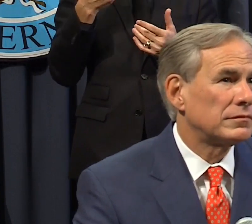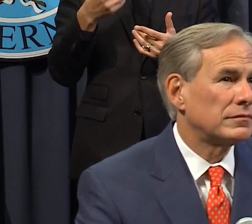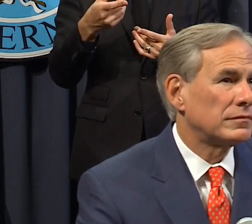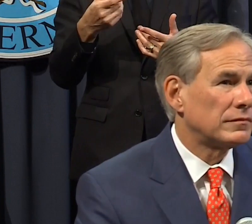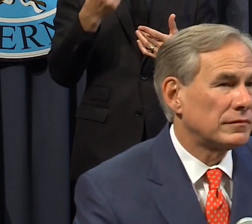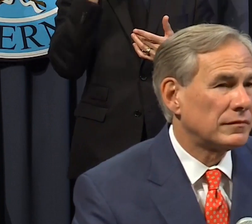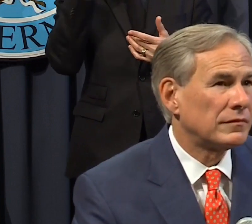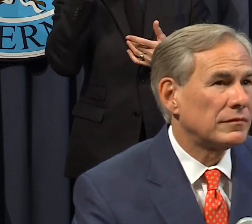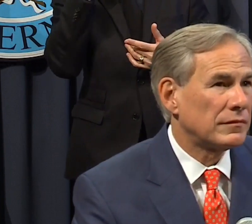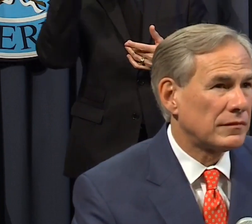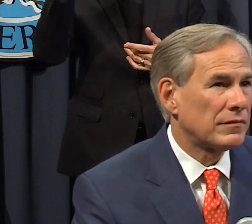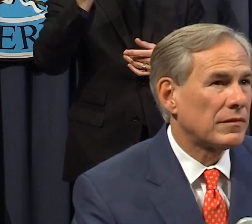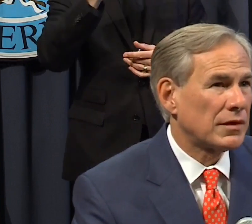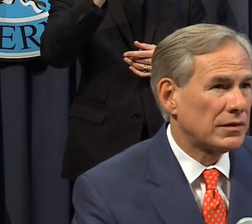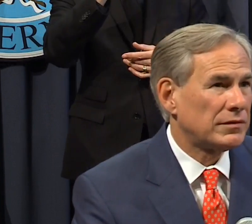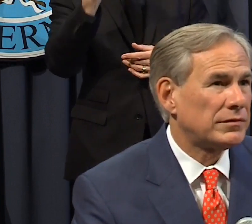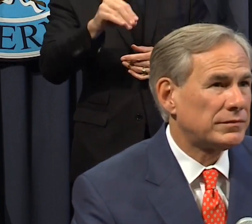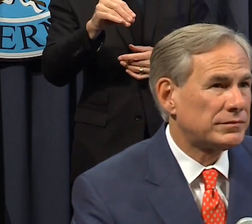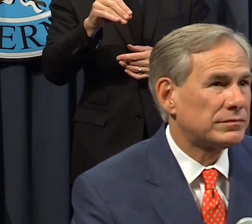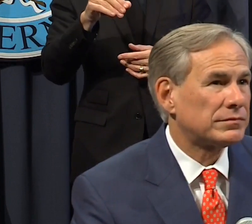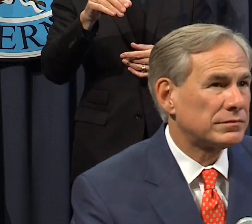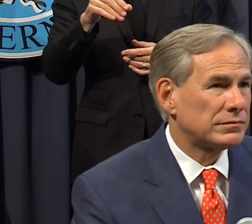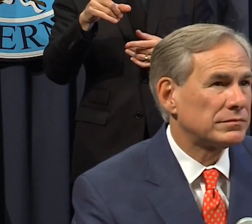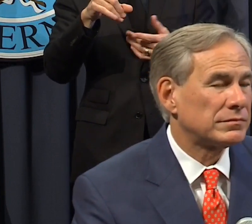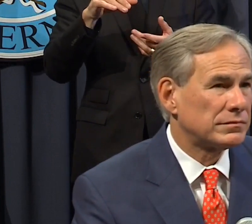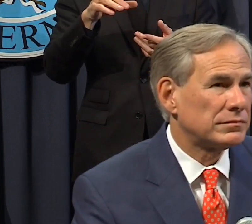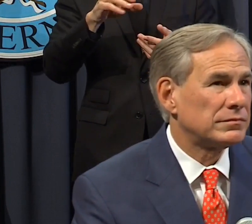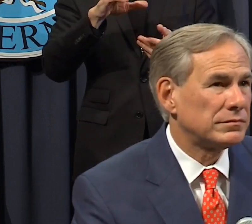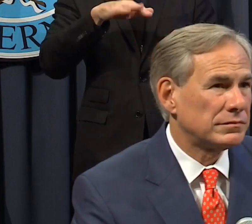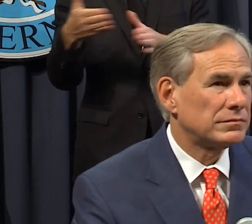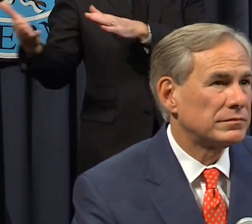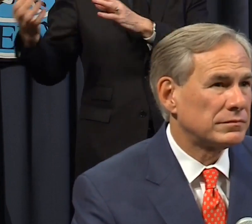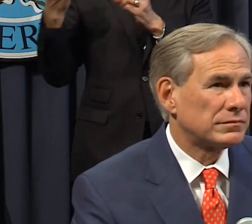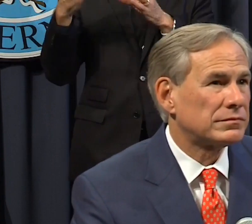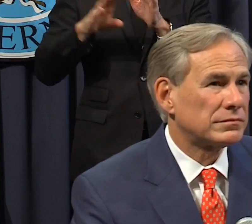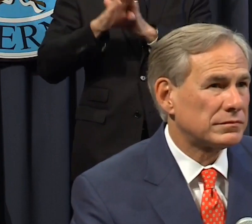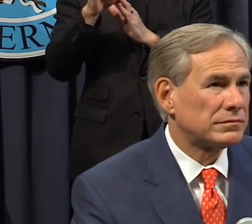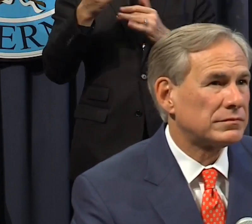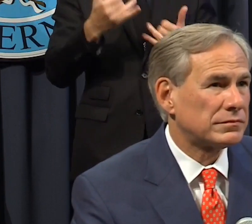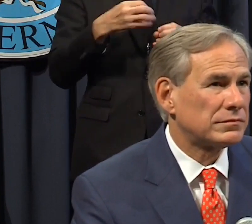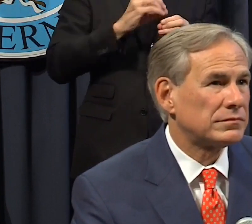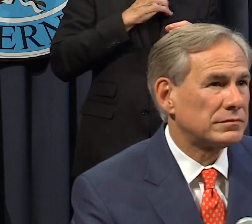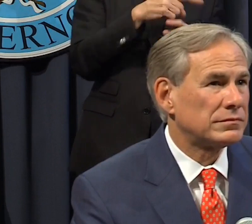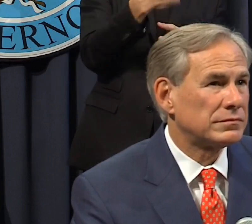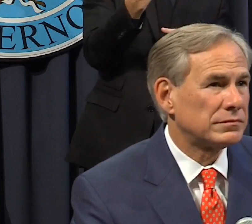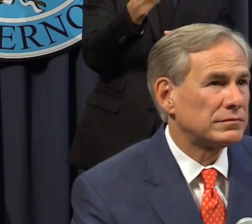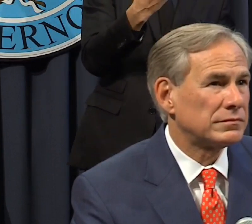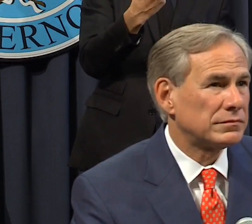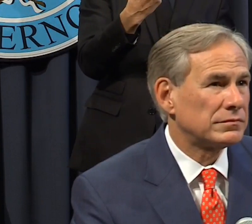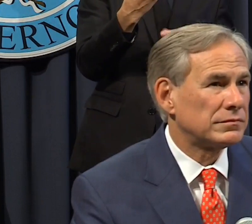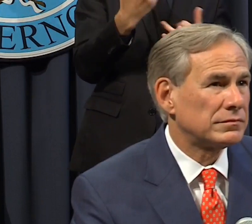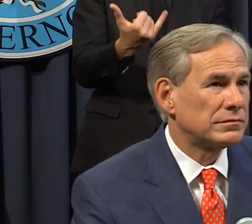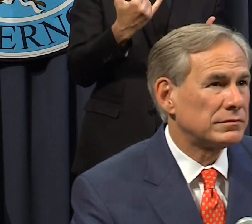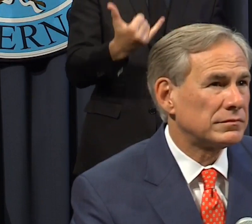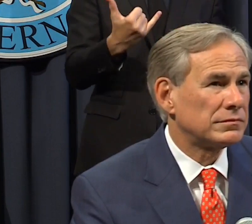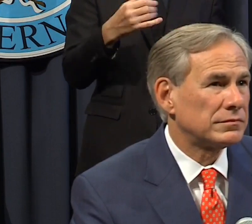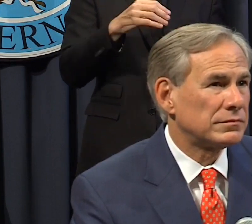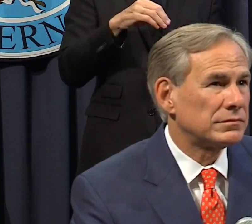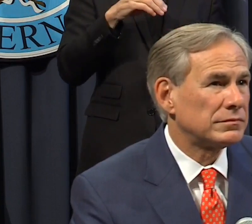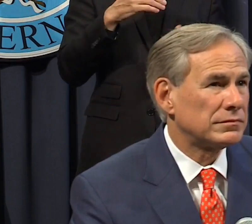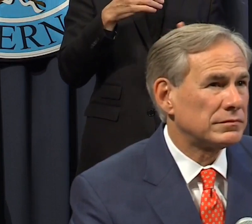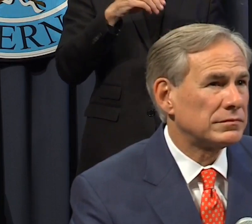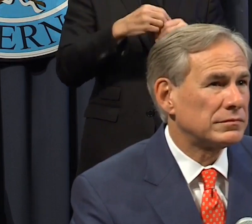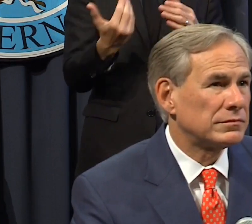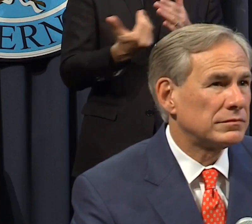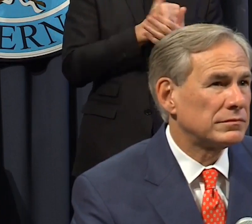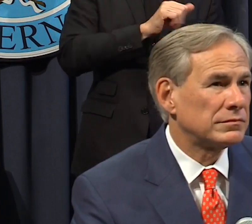overtook California, we have 30% of the population in number of deaths. We're number one today, in right this moment, in